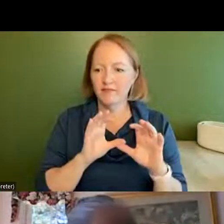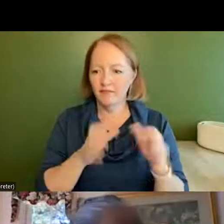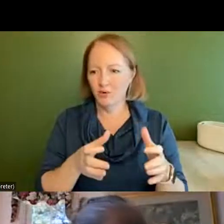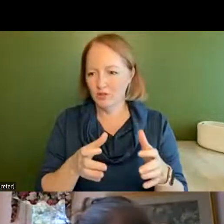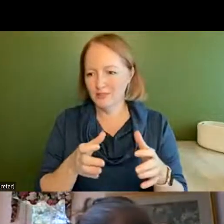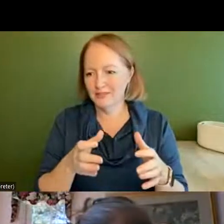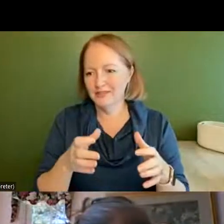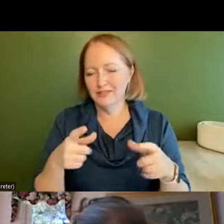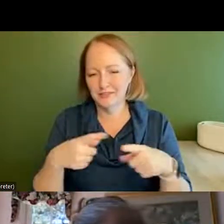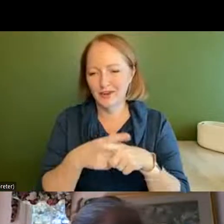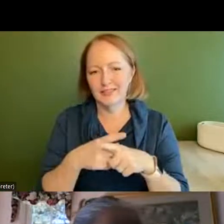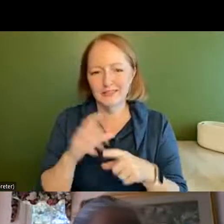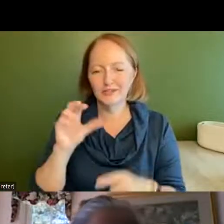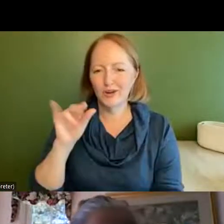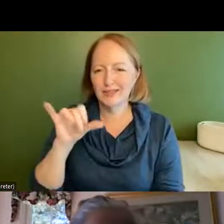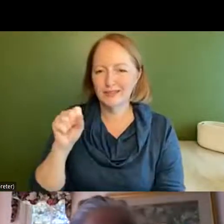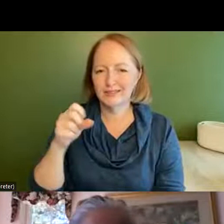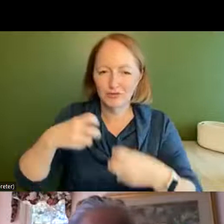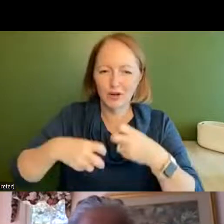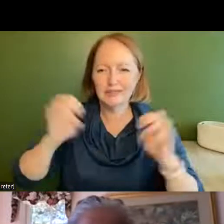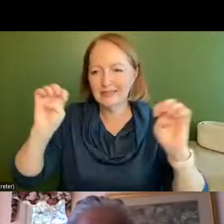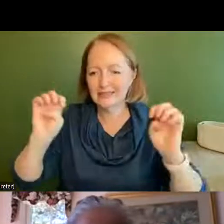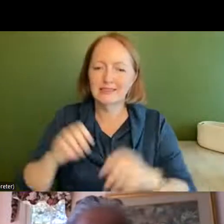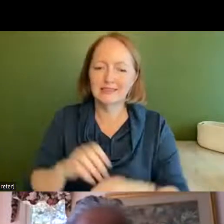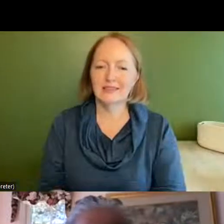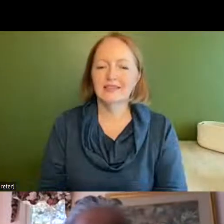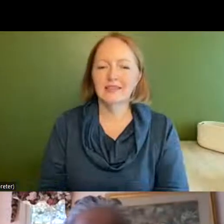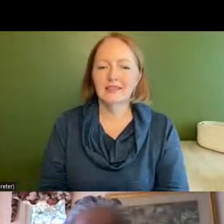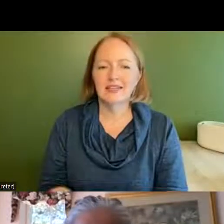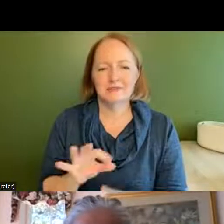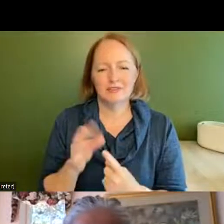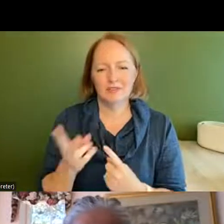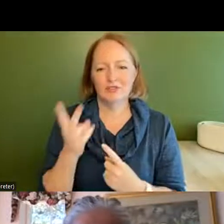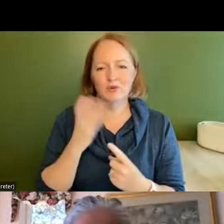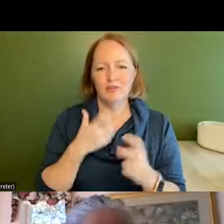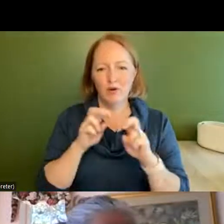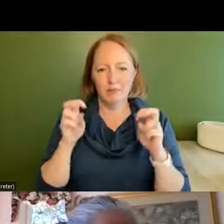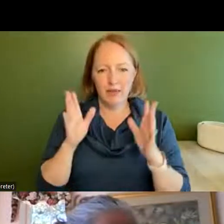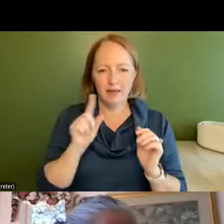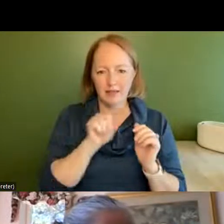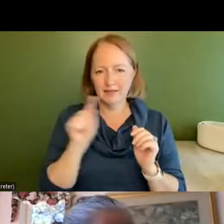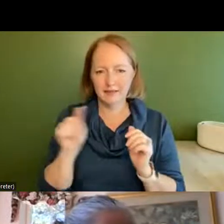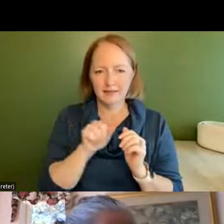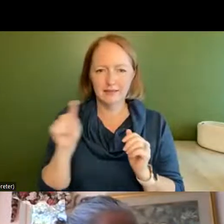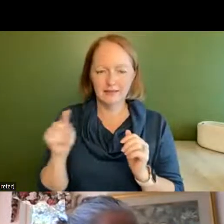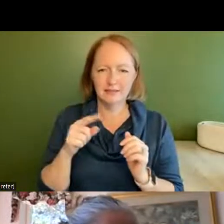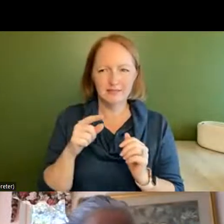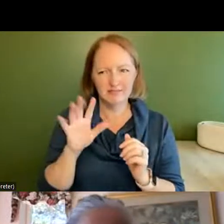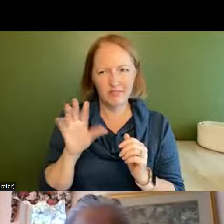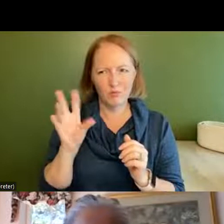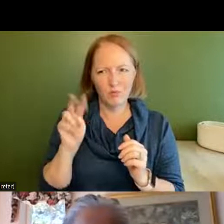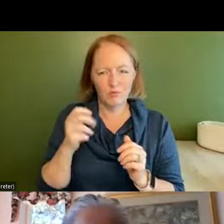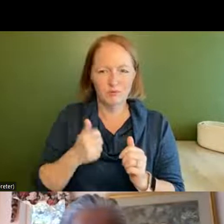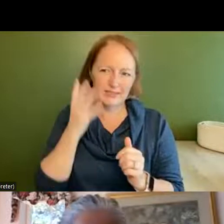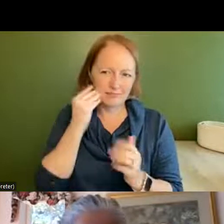crisis. And so I think especially 2 of our panelists who have some lived experiences and